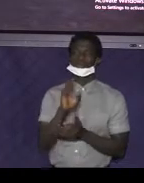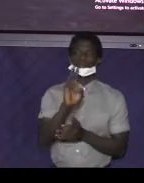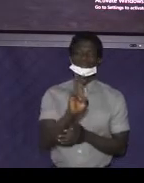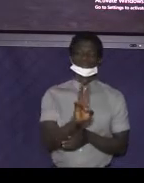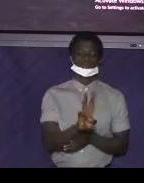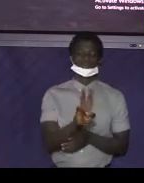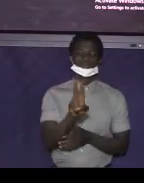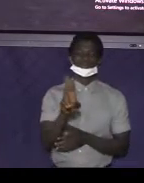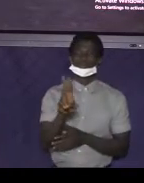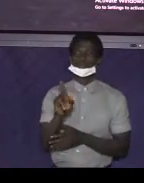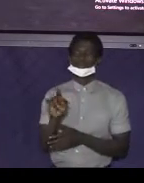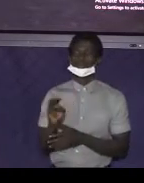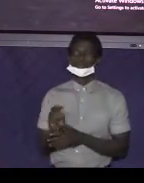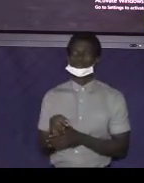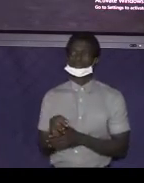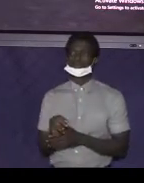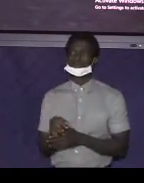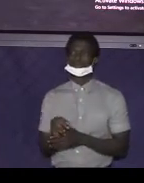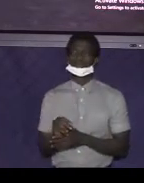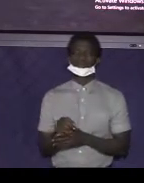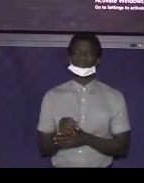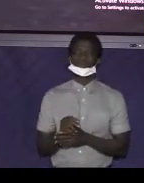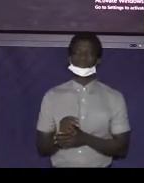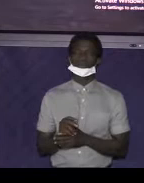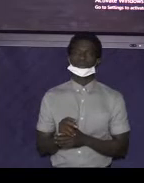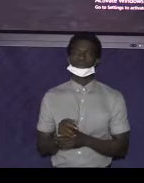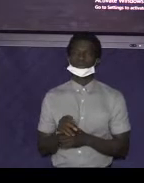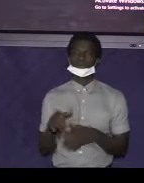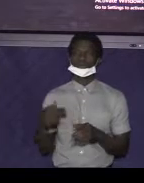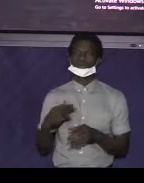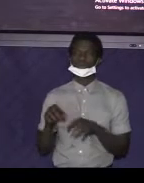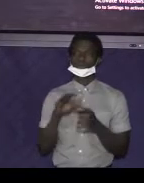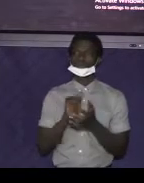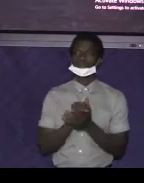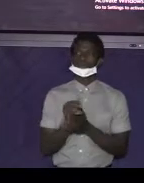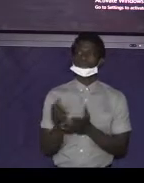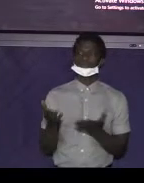72.5 times 4. Let's quickly do that here.